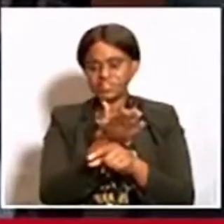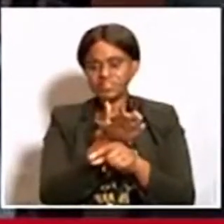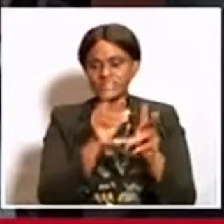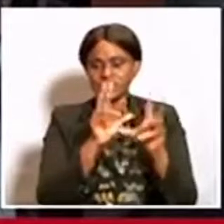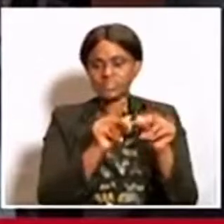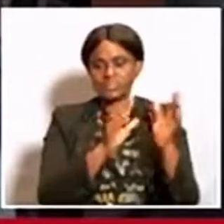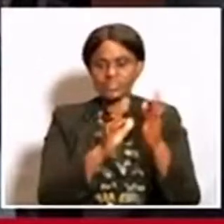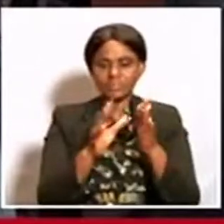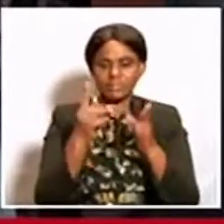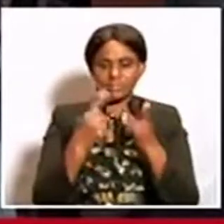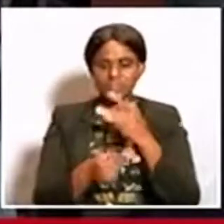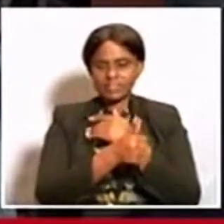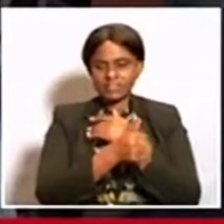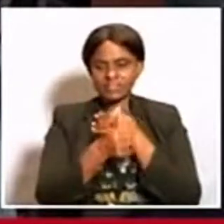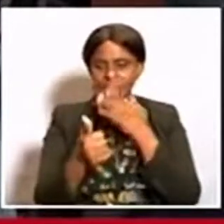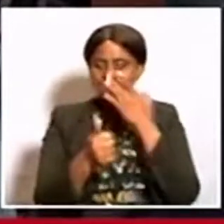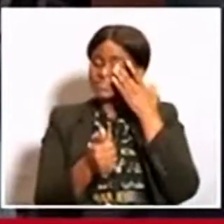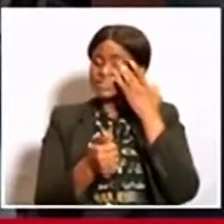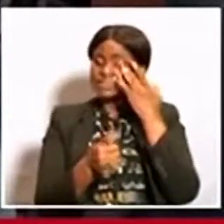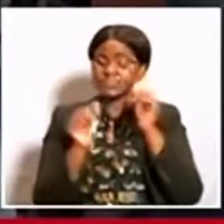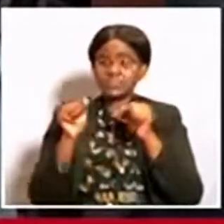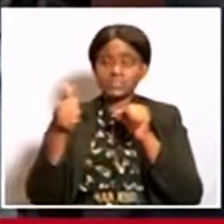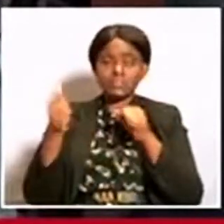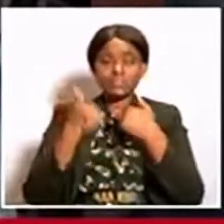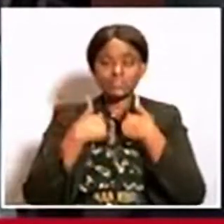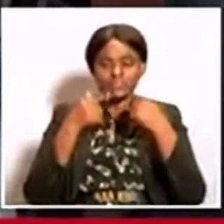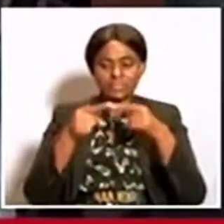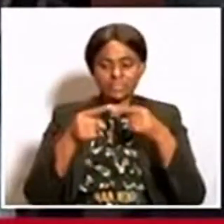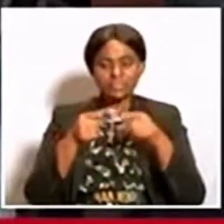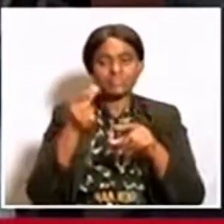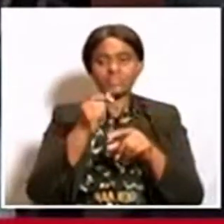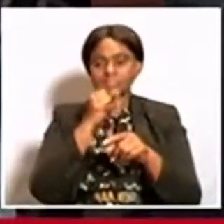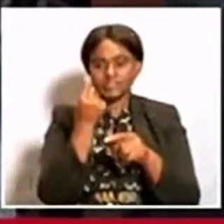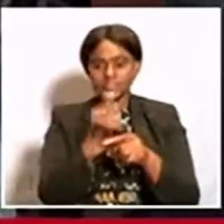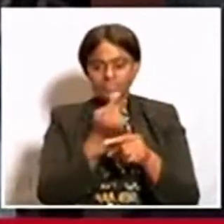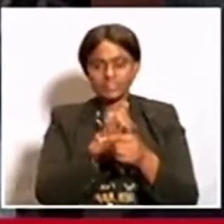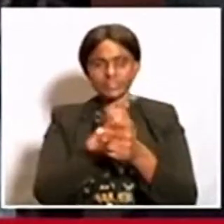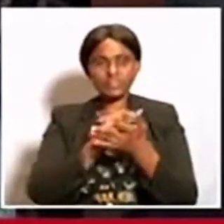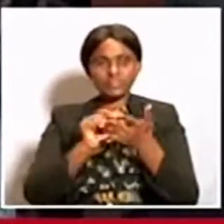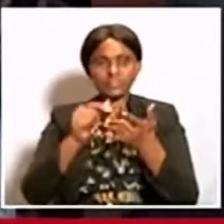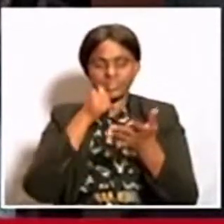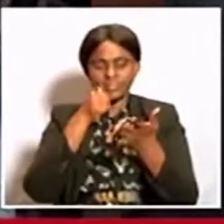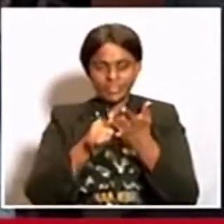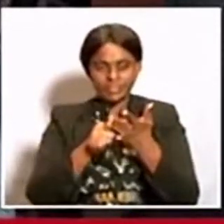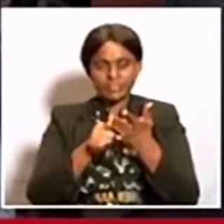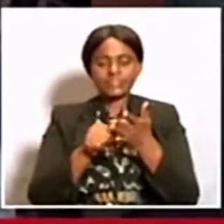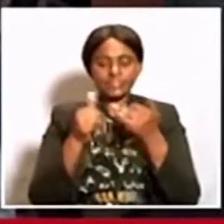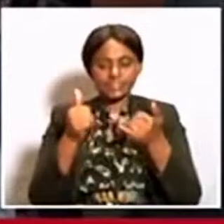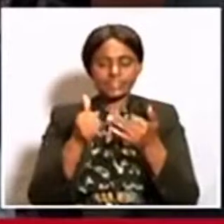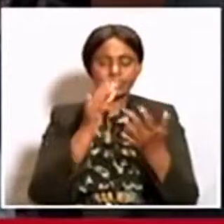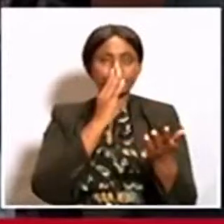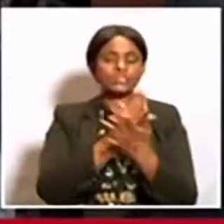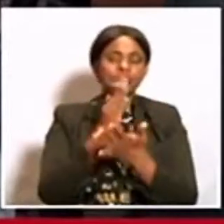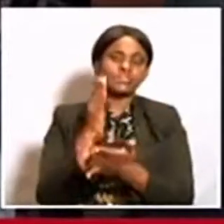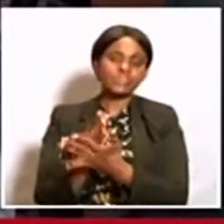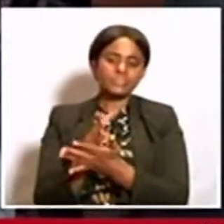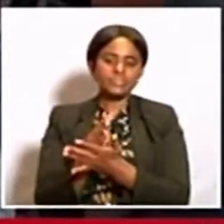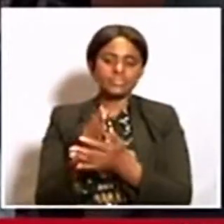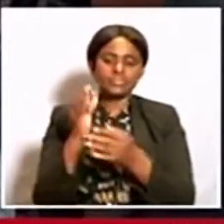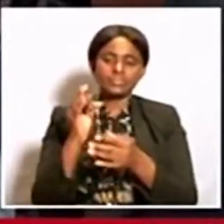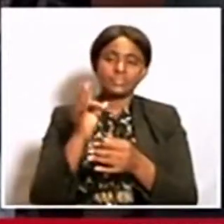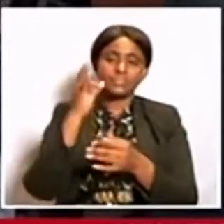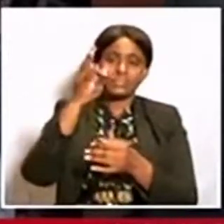punitive measure. What else could you have done apart from just writing them a letter? So to deter